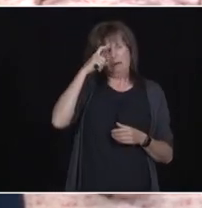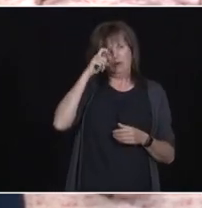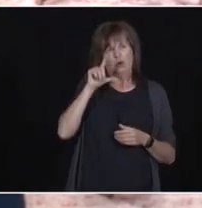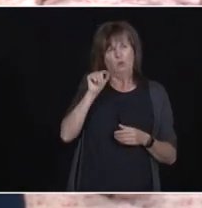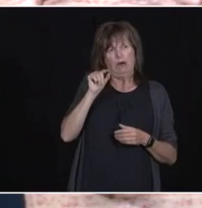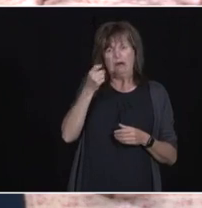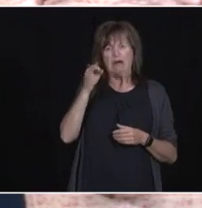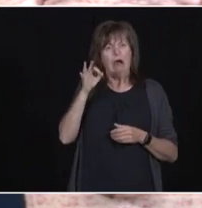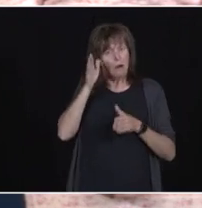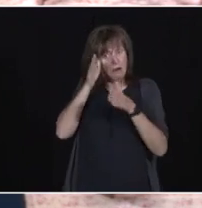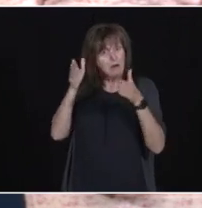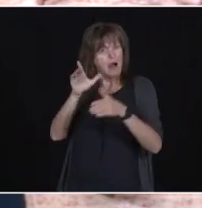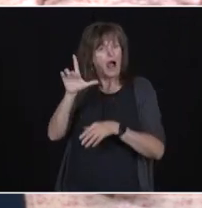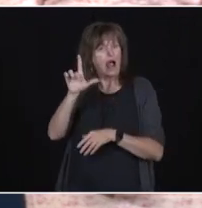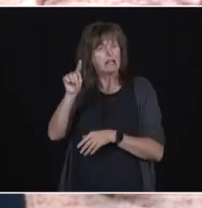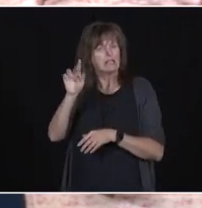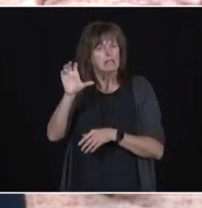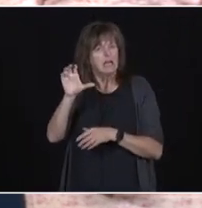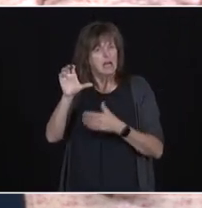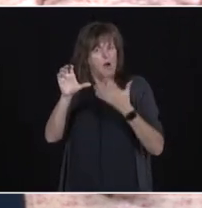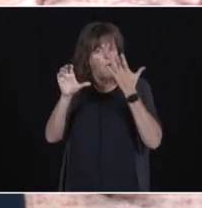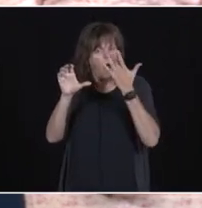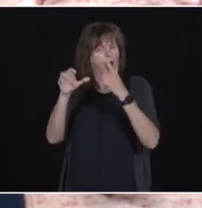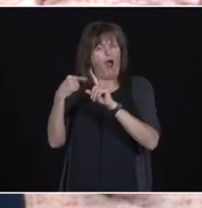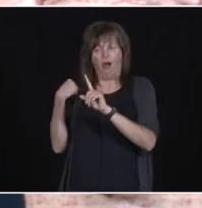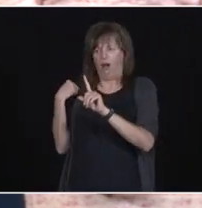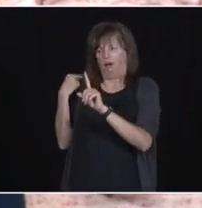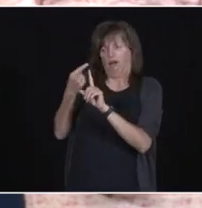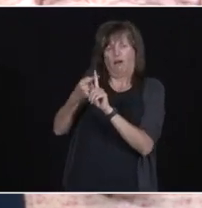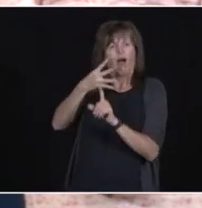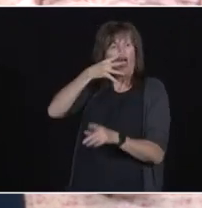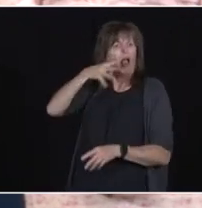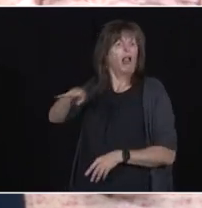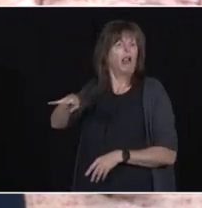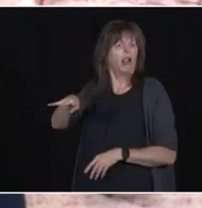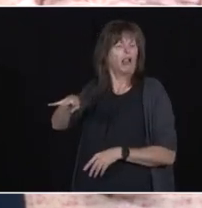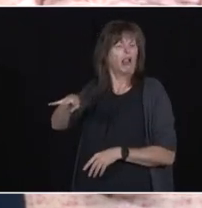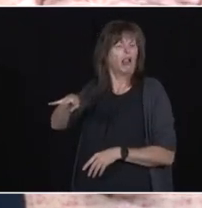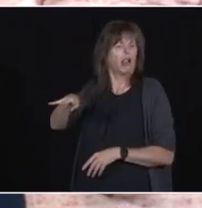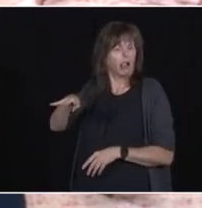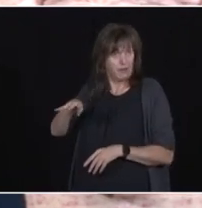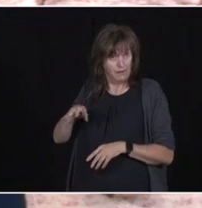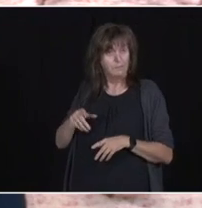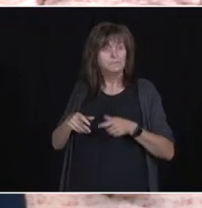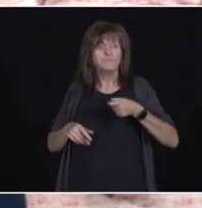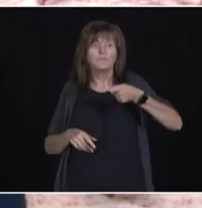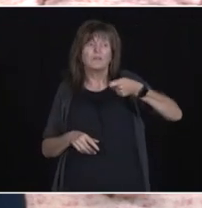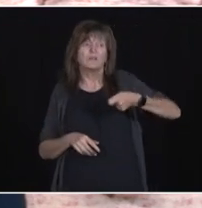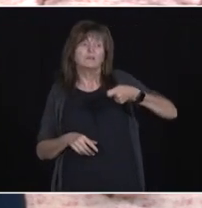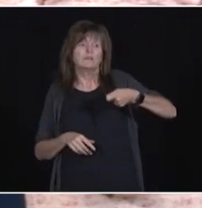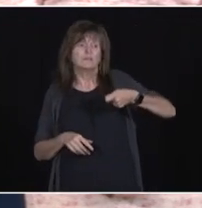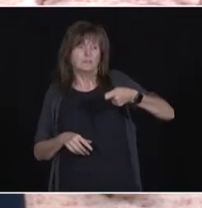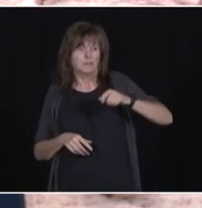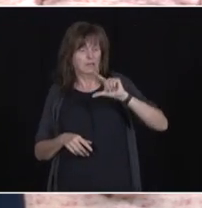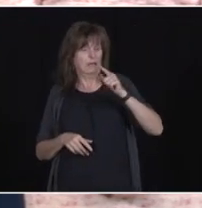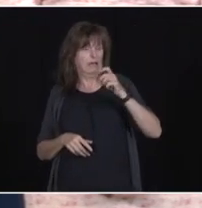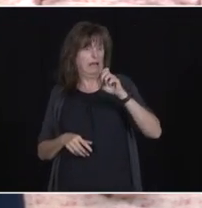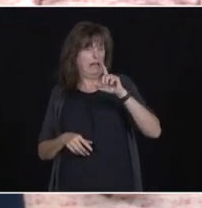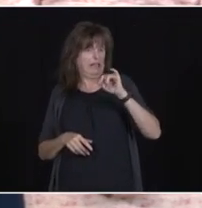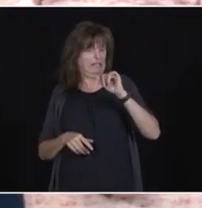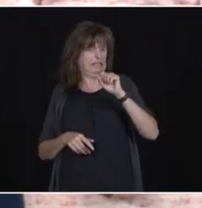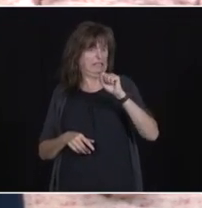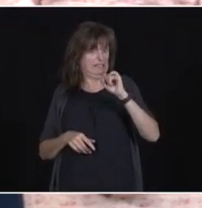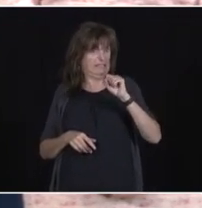concerns surrounding Justice Scalise's recommendations as well. And you'll be hearing about that soon. So the work had already started. We know